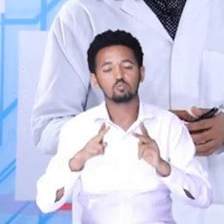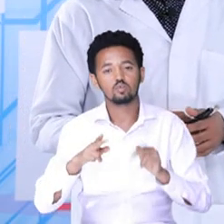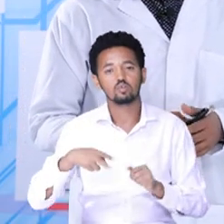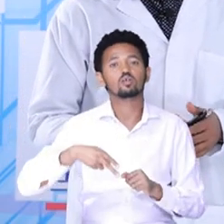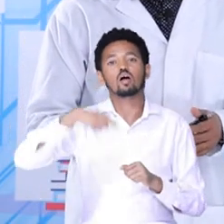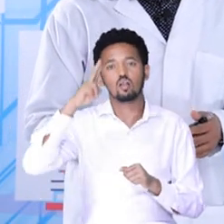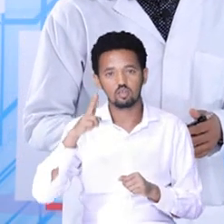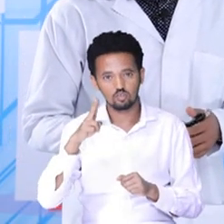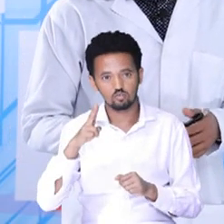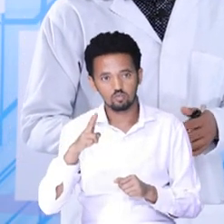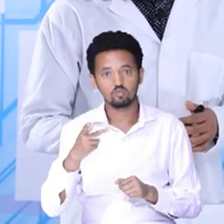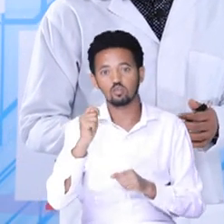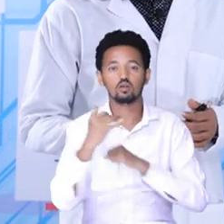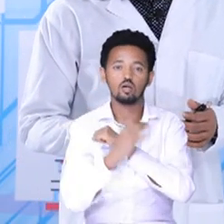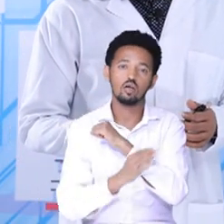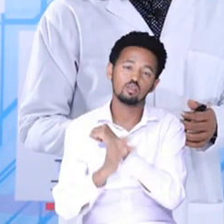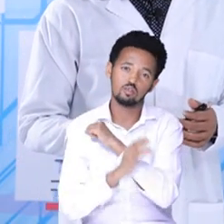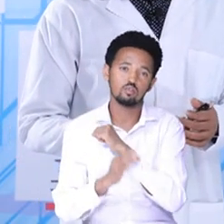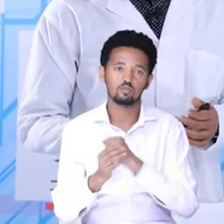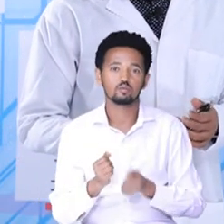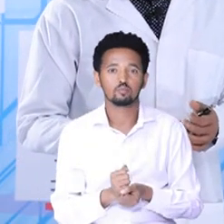of the country.